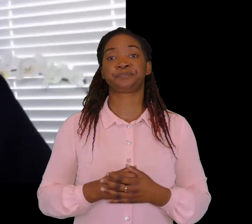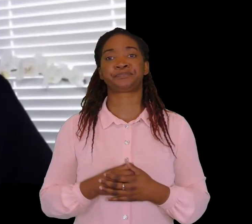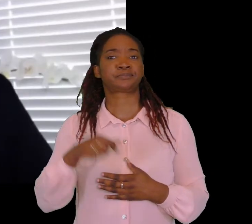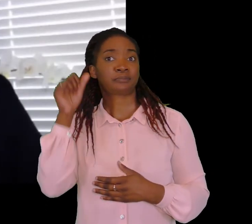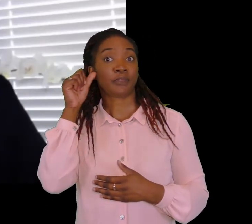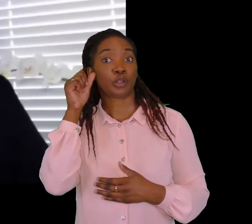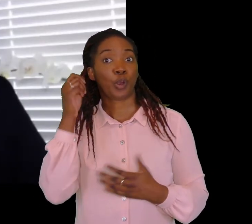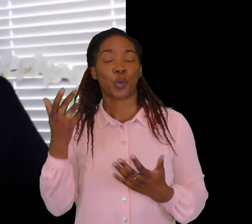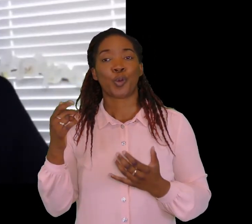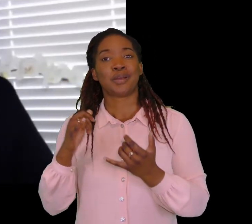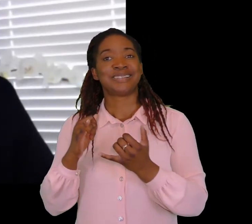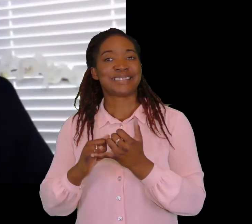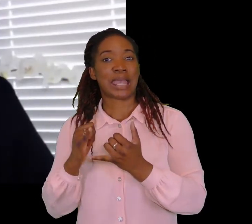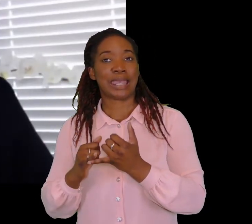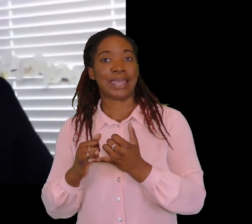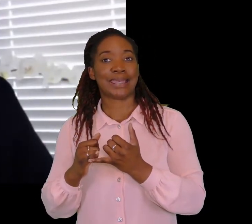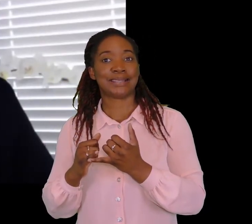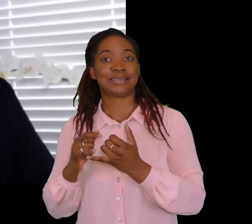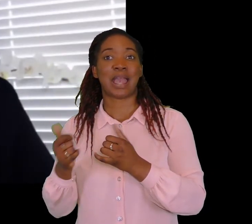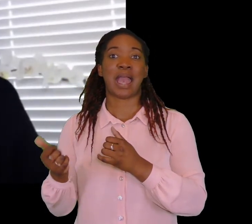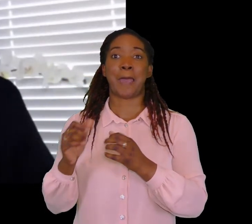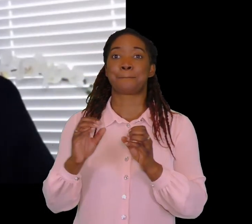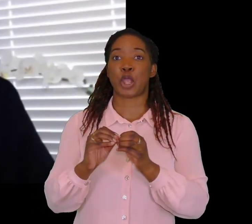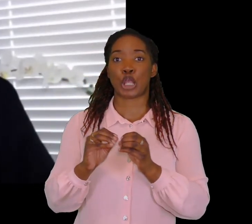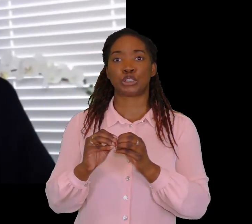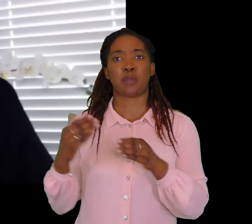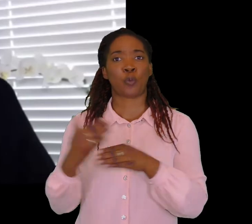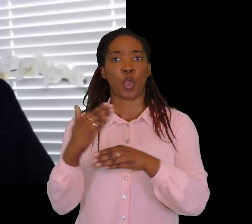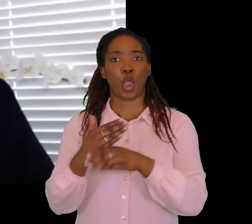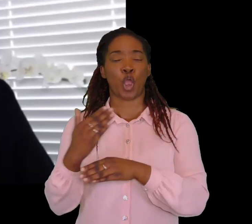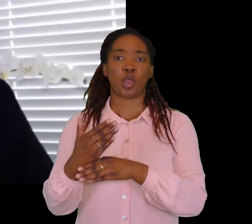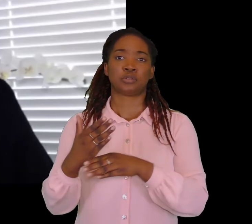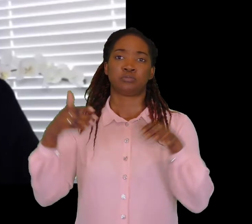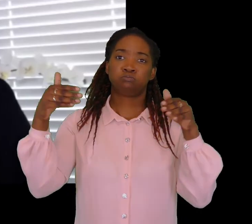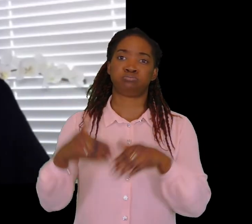I know that both Said and Bhajan have worked extensively in Leicester,